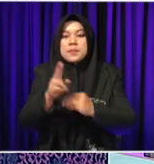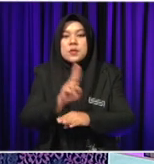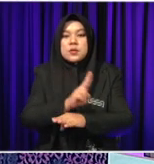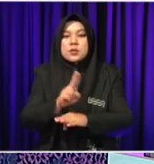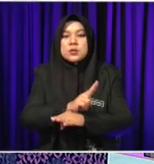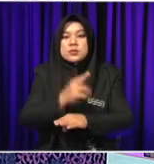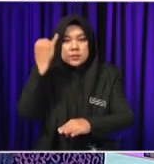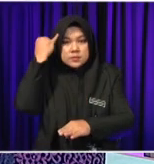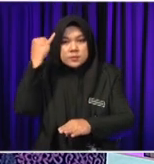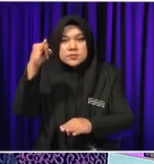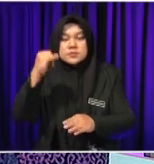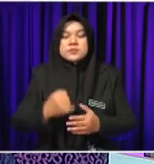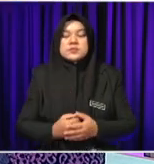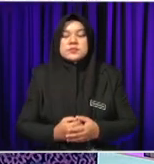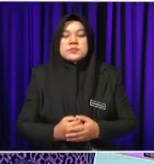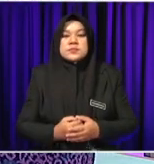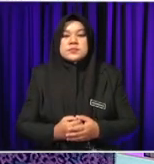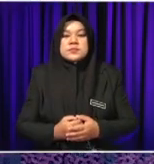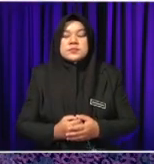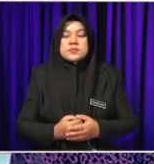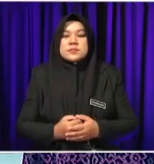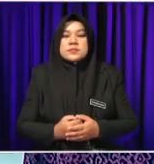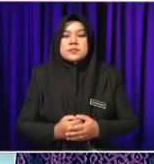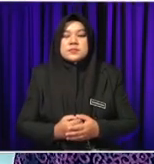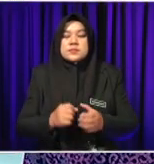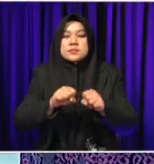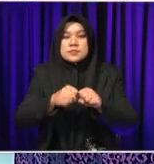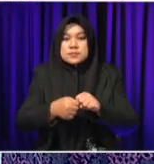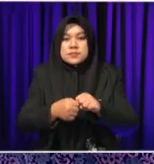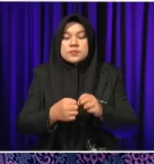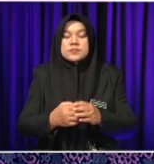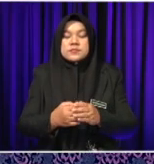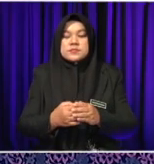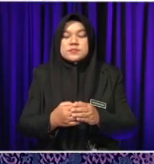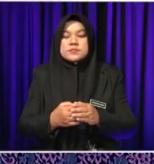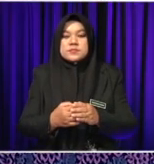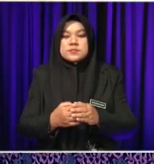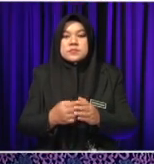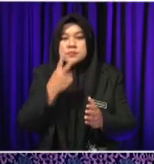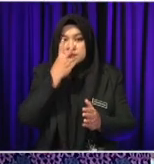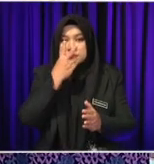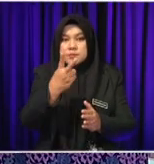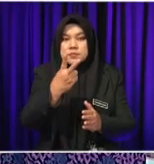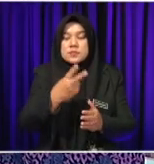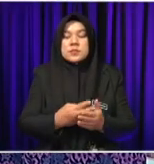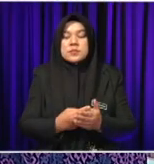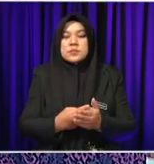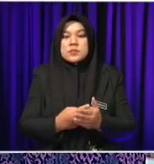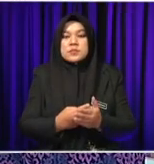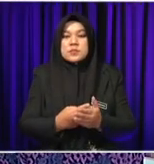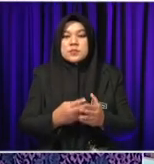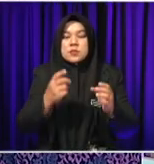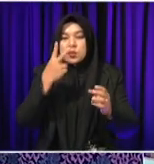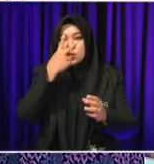generator. Right. Stay tuned. Okay. Okay. So the next one, let's just watch the screen and try to